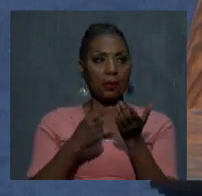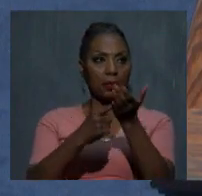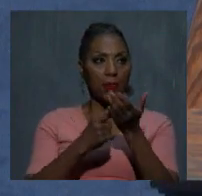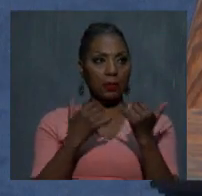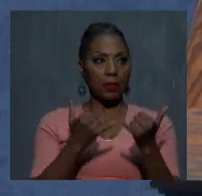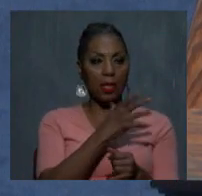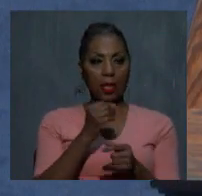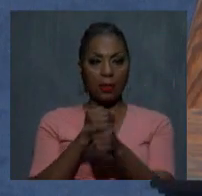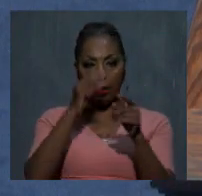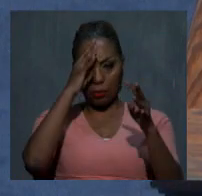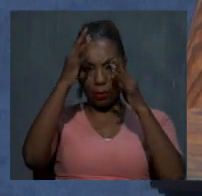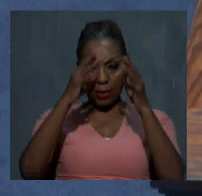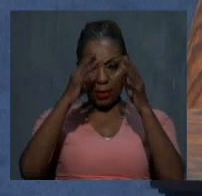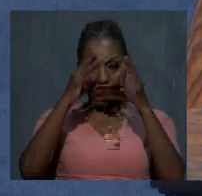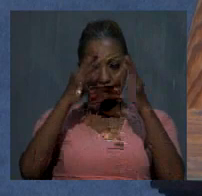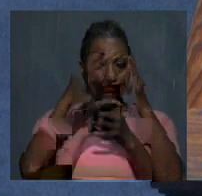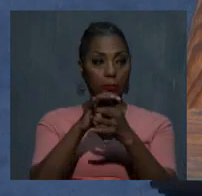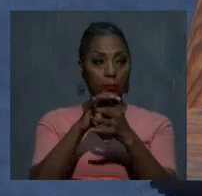and their